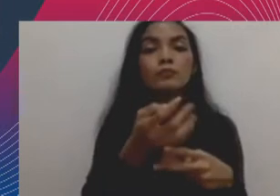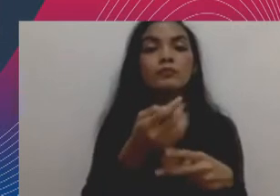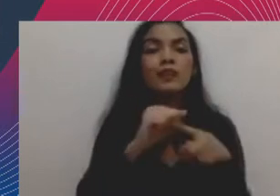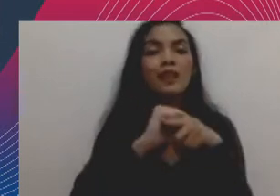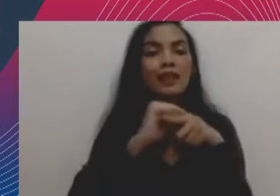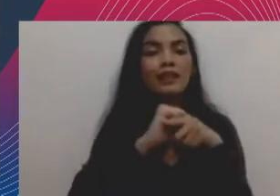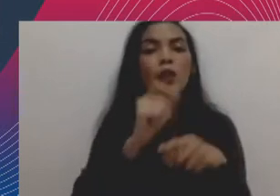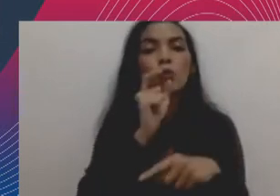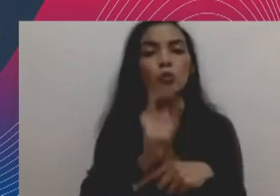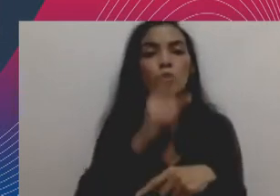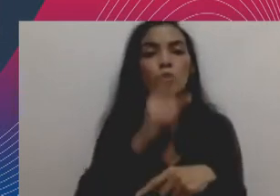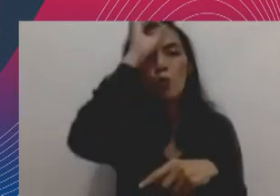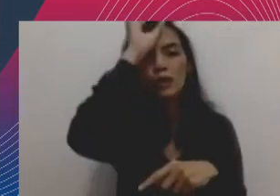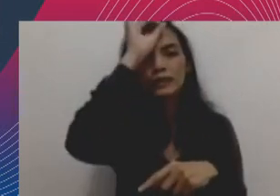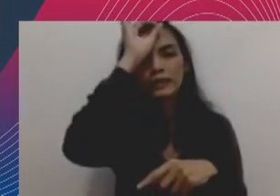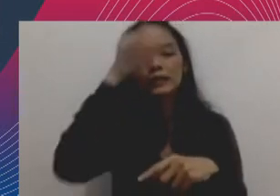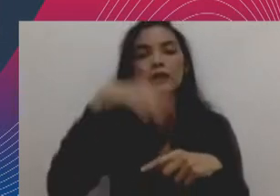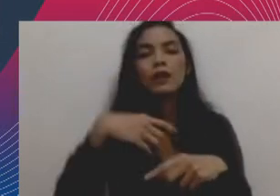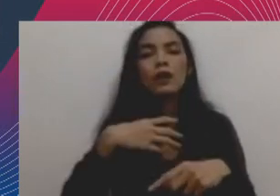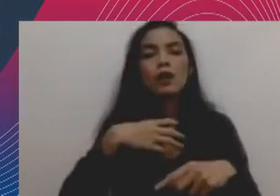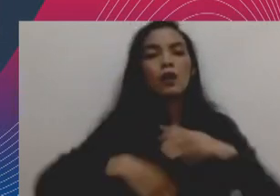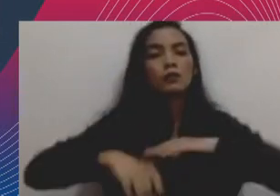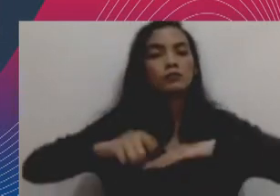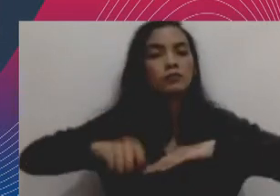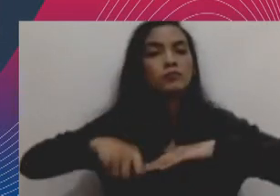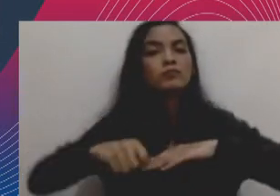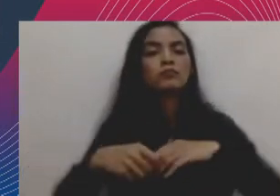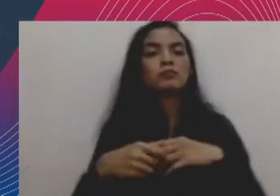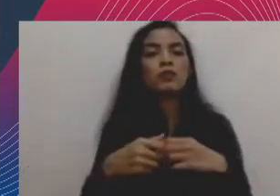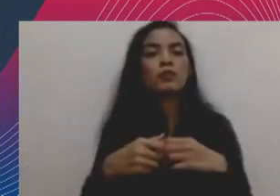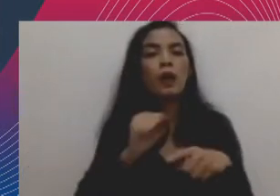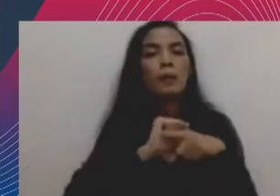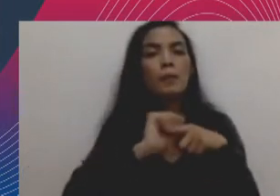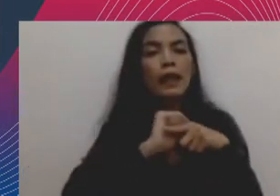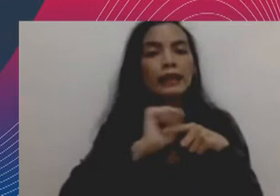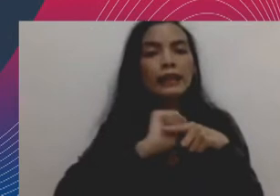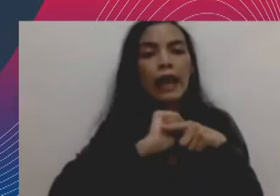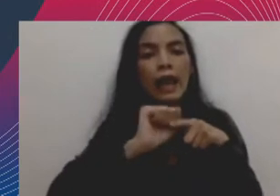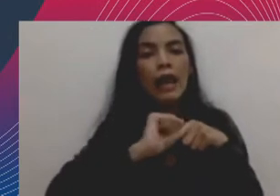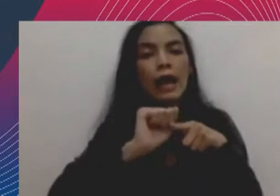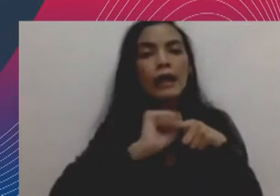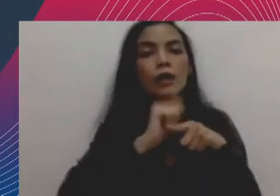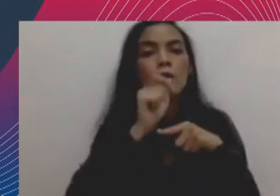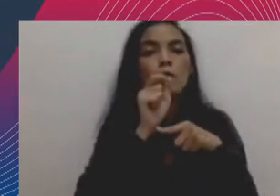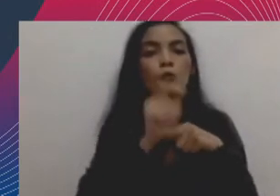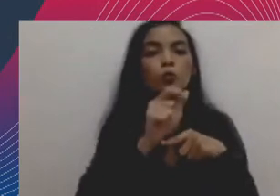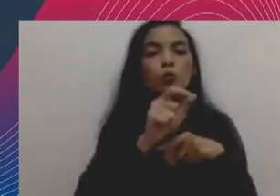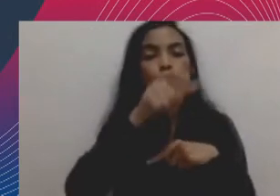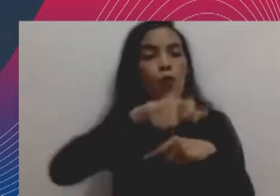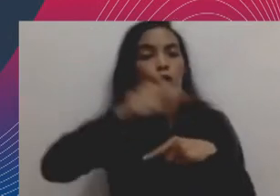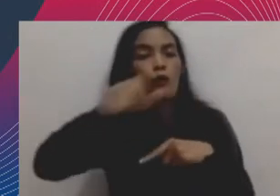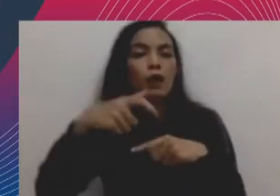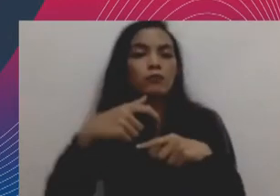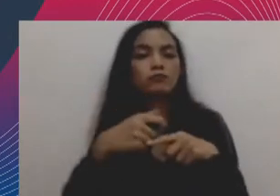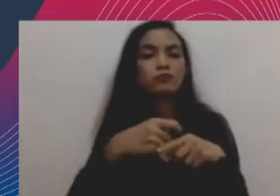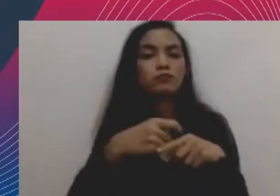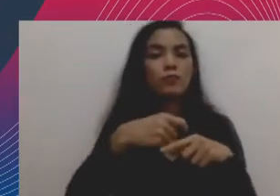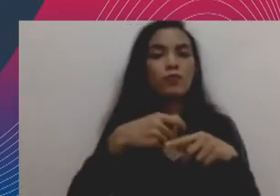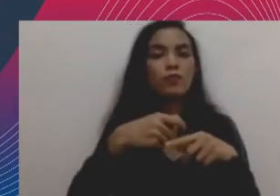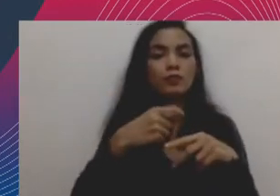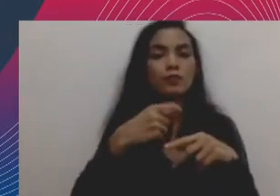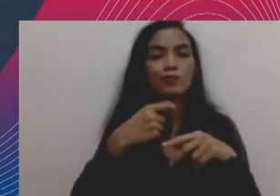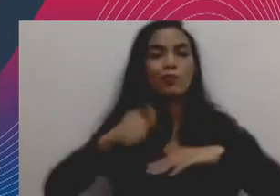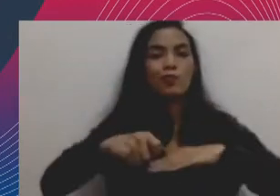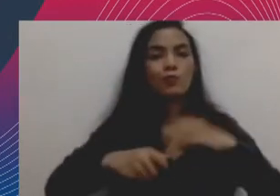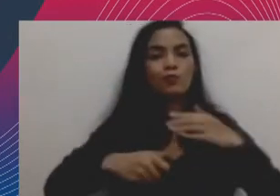penegak hukum, so the law enforcer. We did the training for, we are doing the training for, and then we have done the training